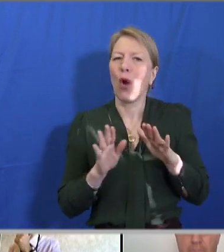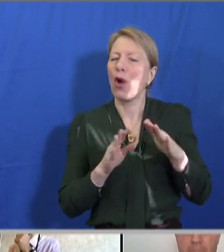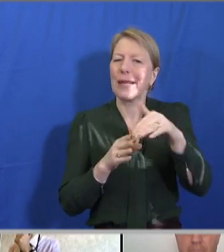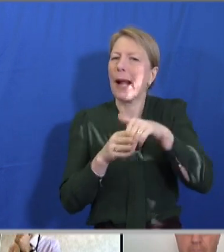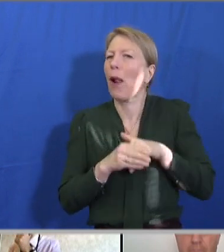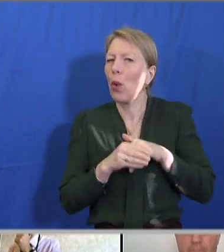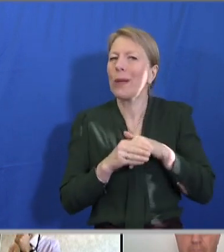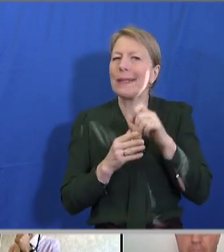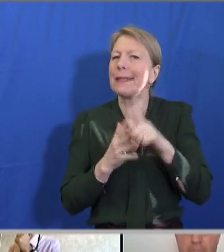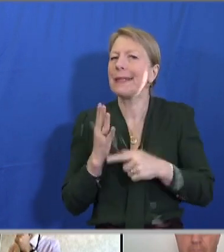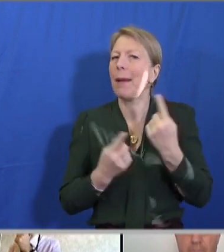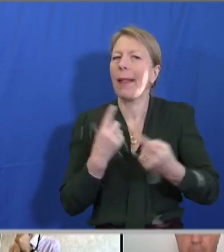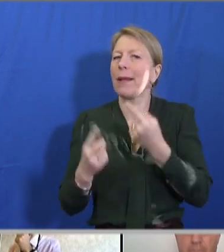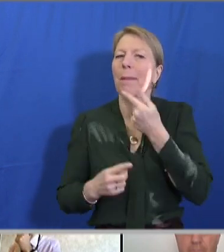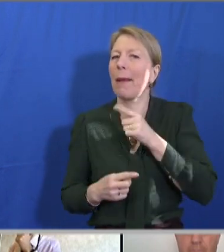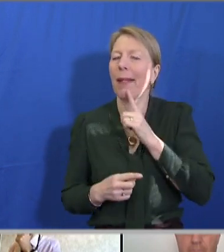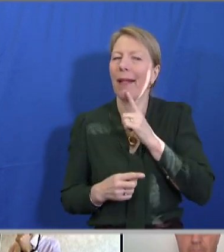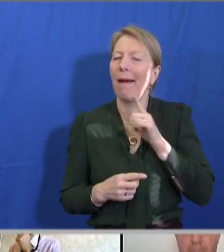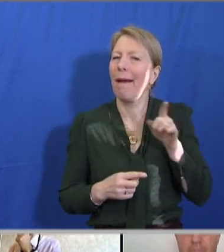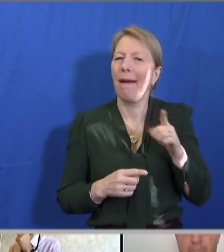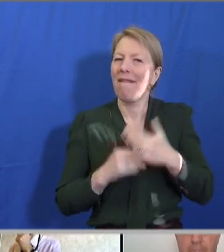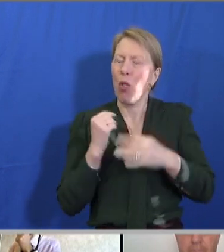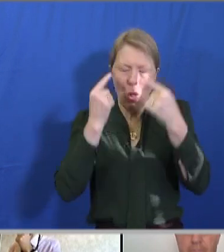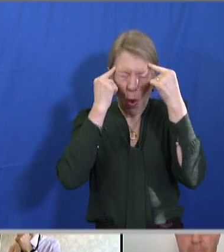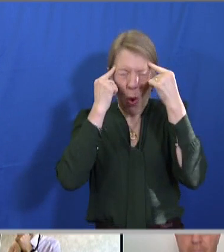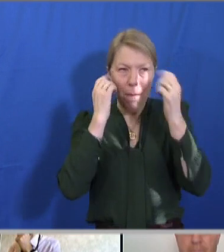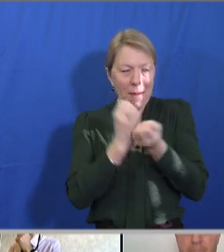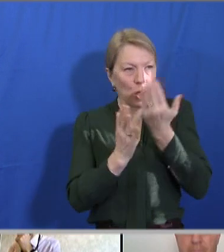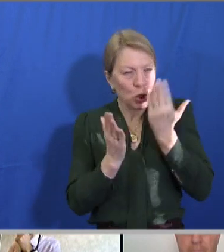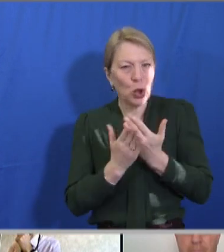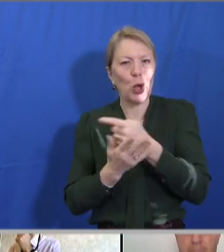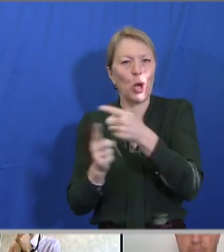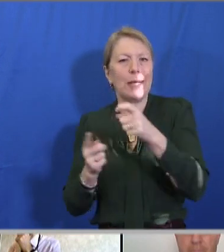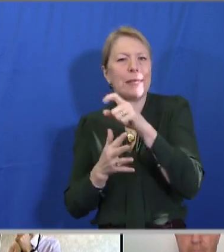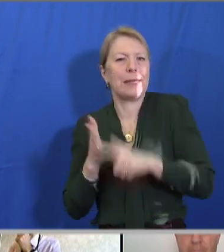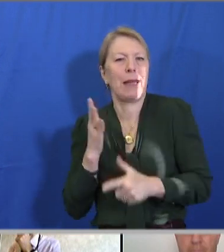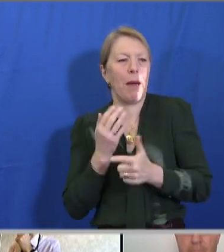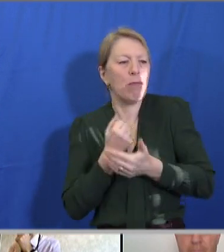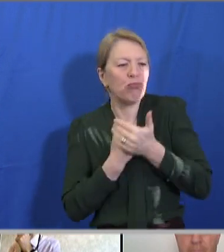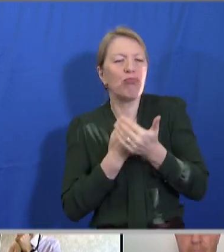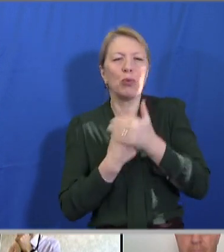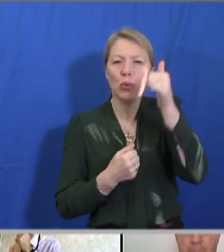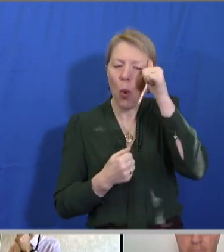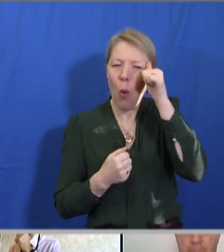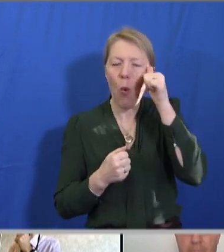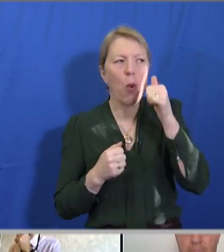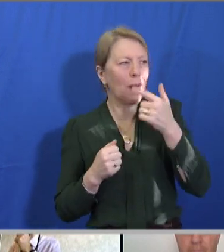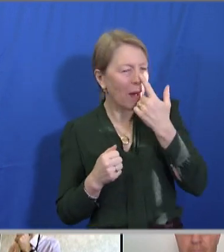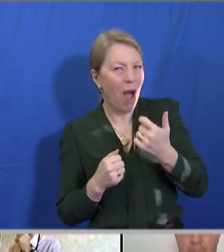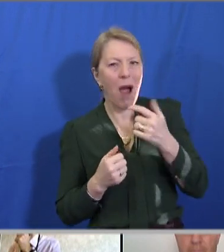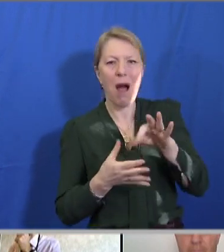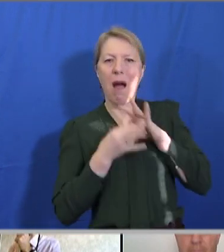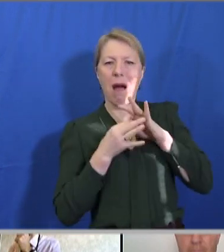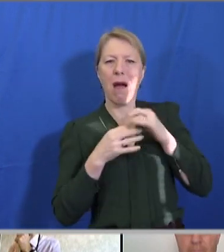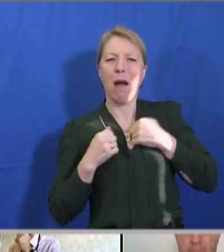what will be implemented by the Department to ensure that lessons are learned to address,